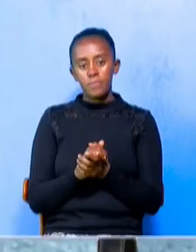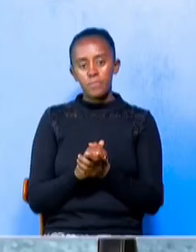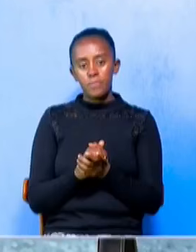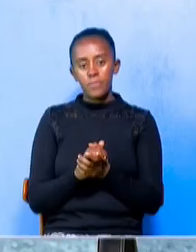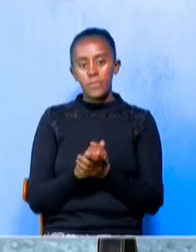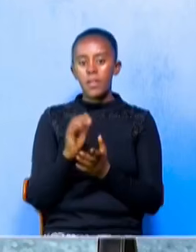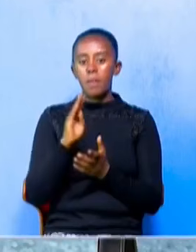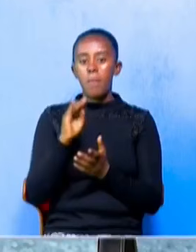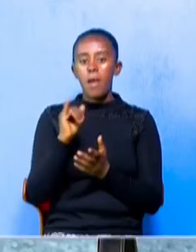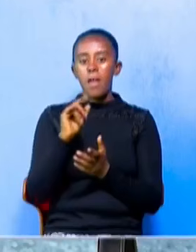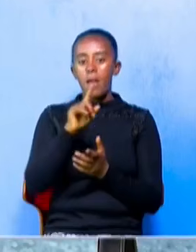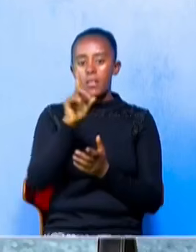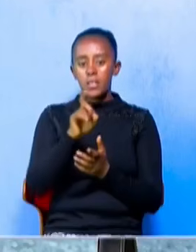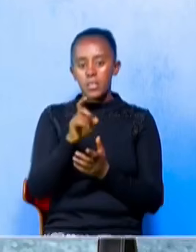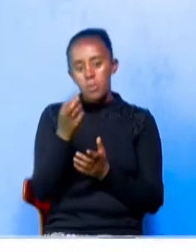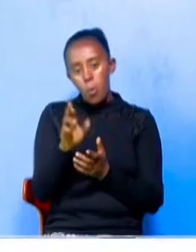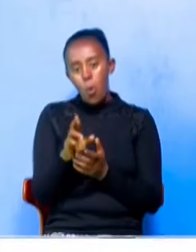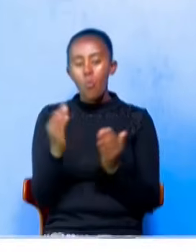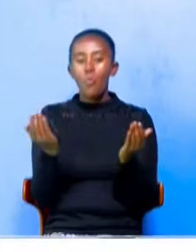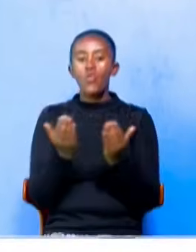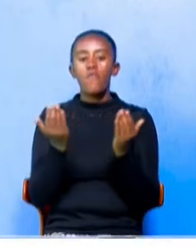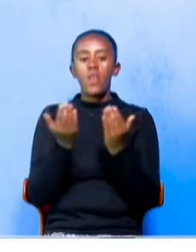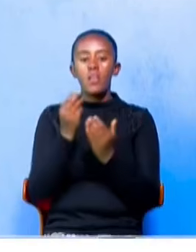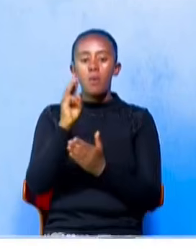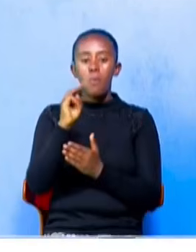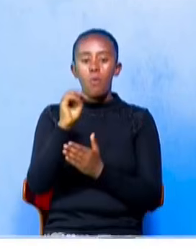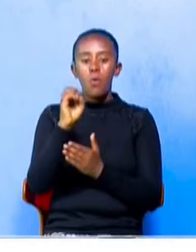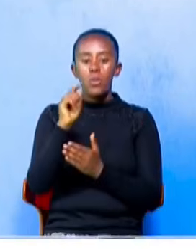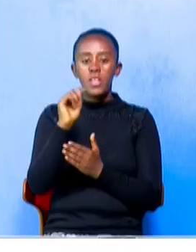by asking or motivate him.